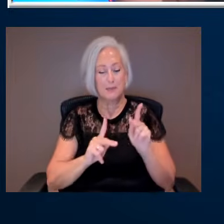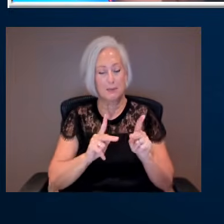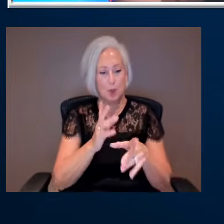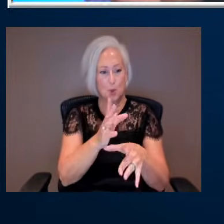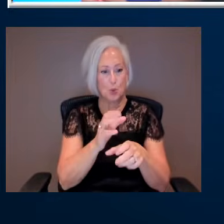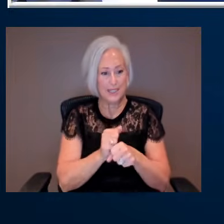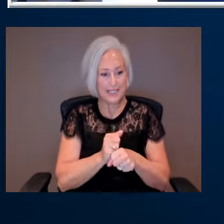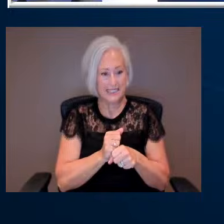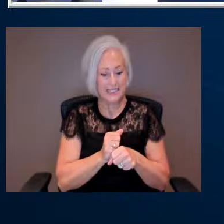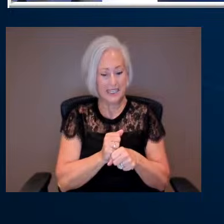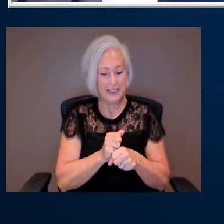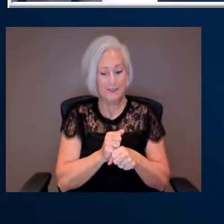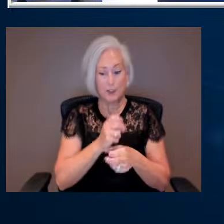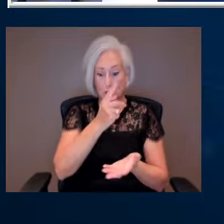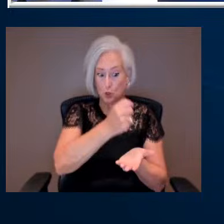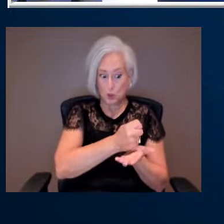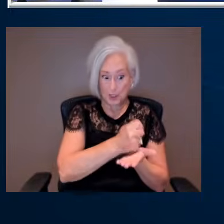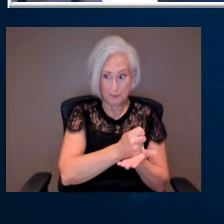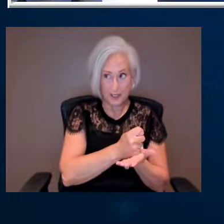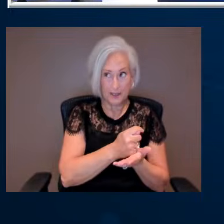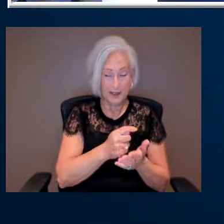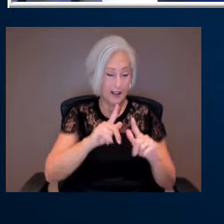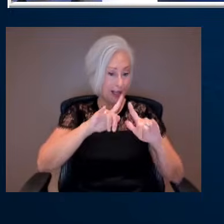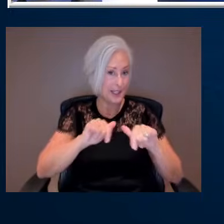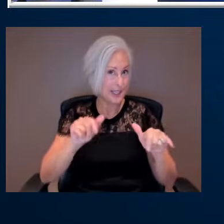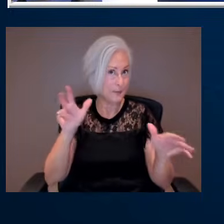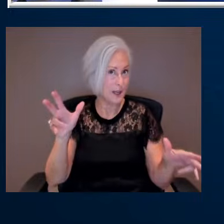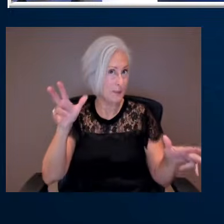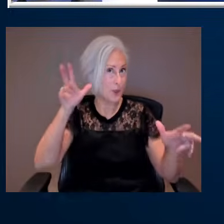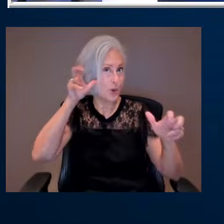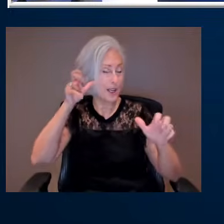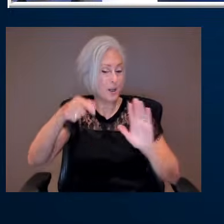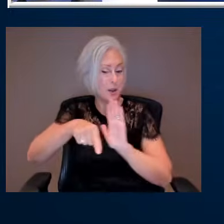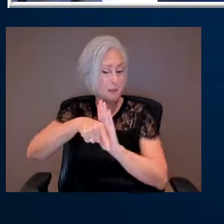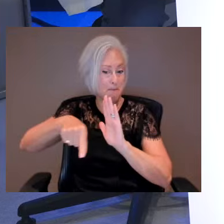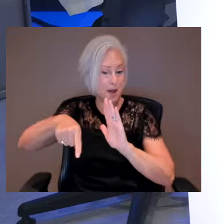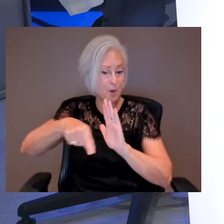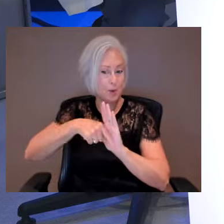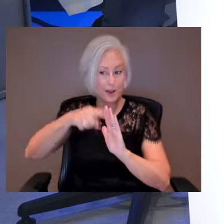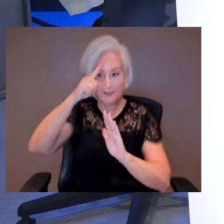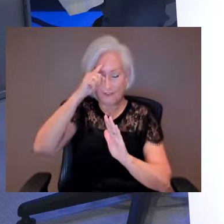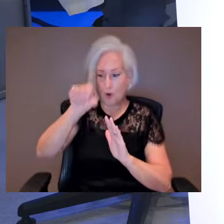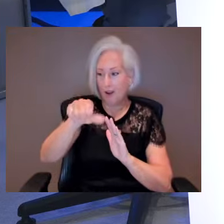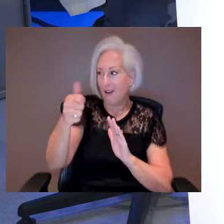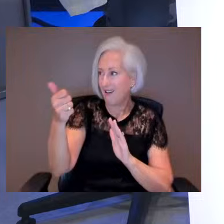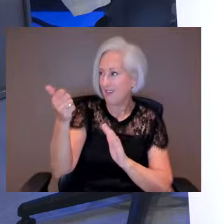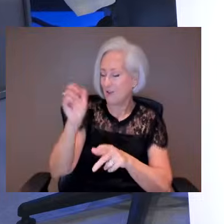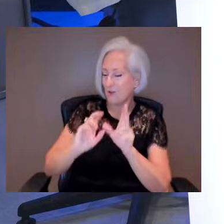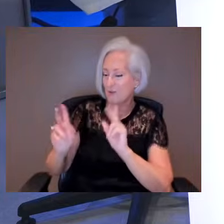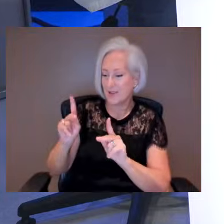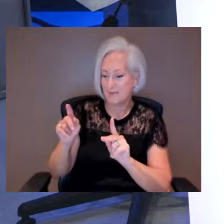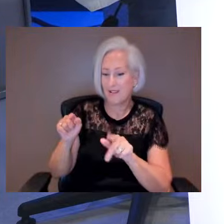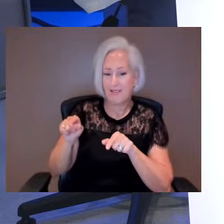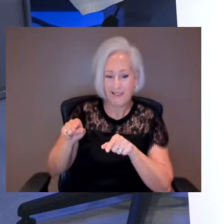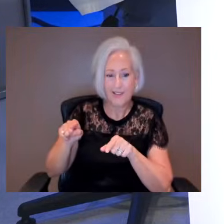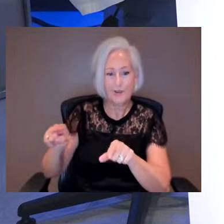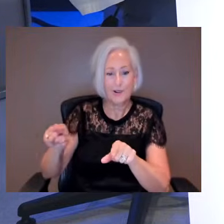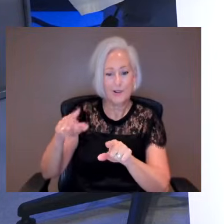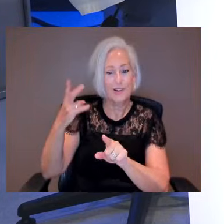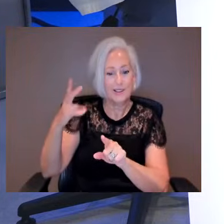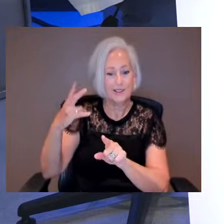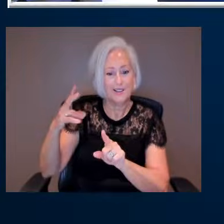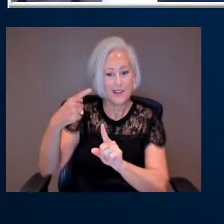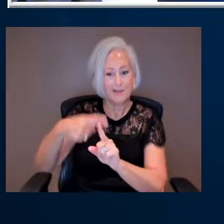sound of hearing the bell ring for so many other people as you're getting your treatment over the weeks and months and going, when's my